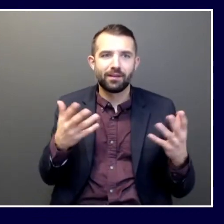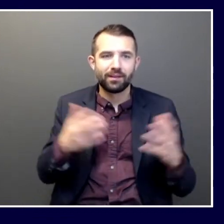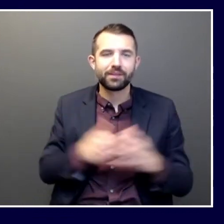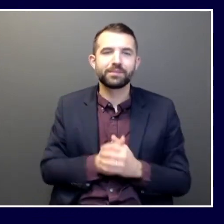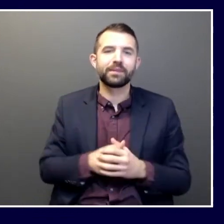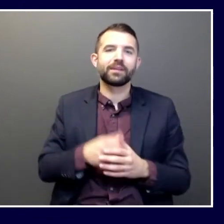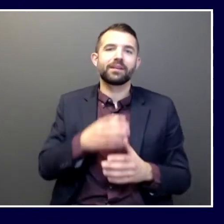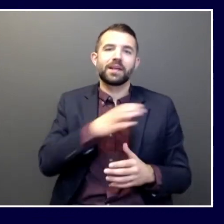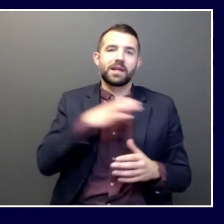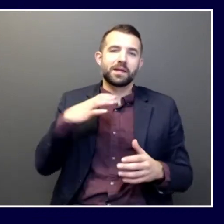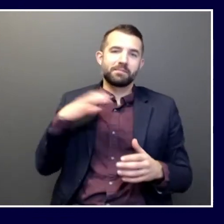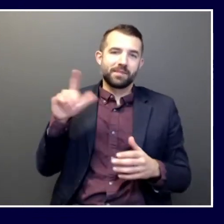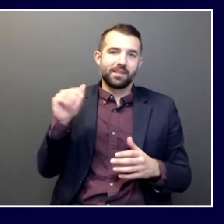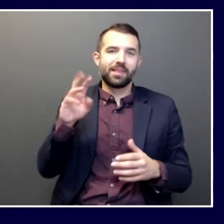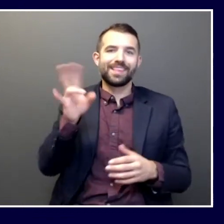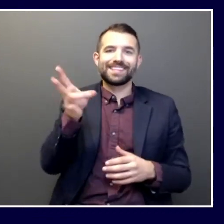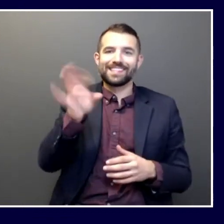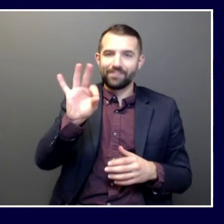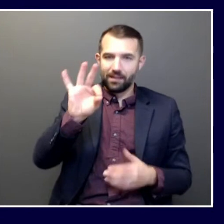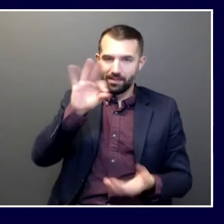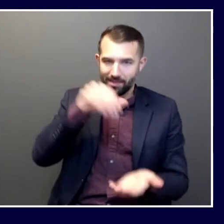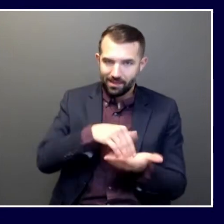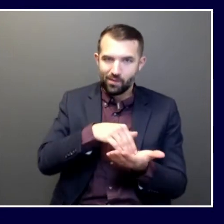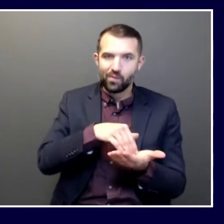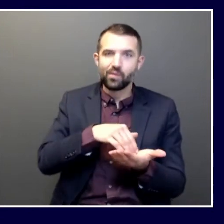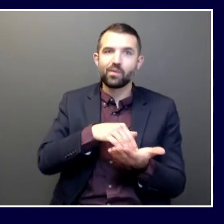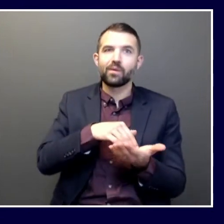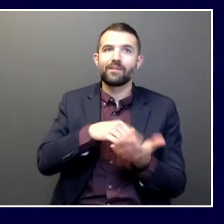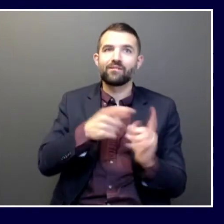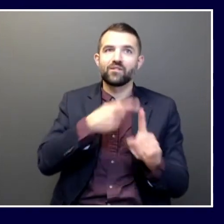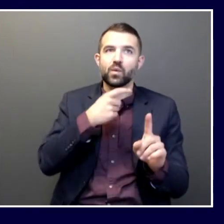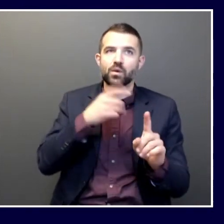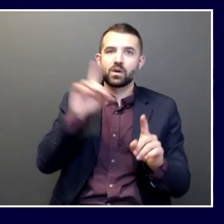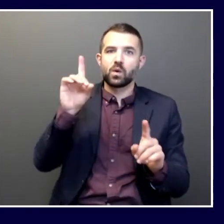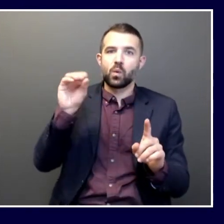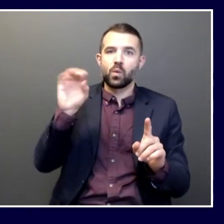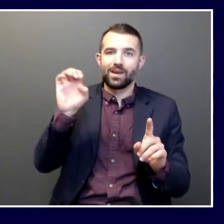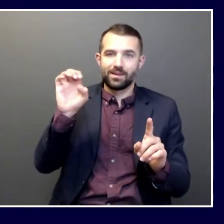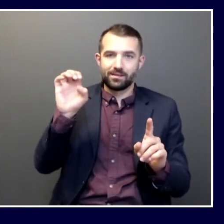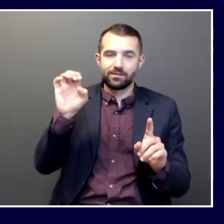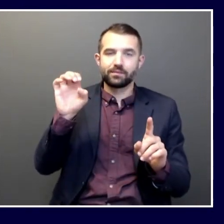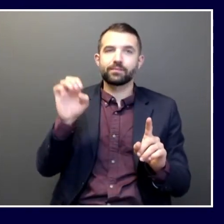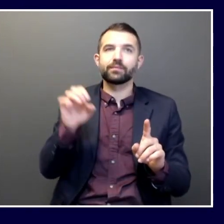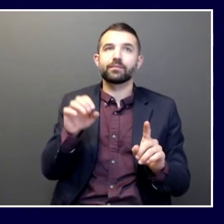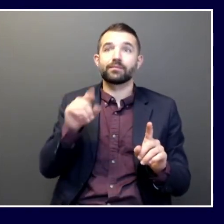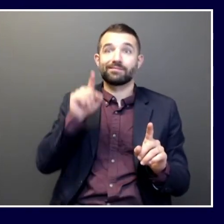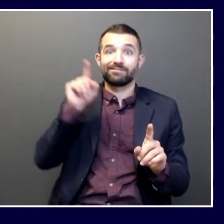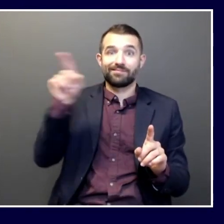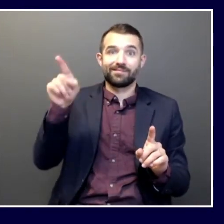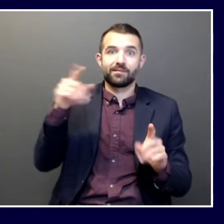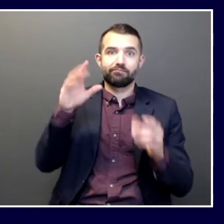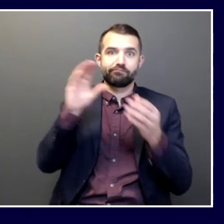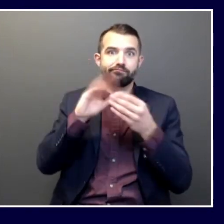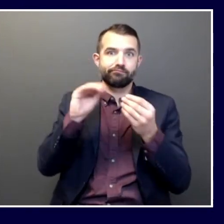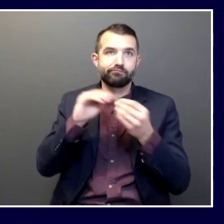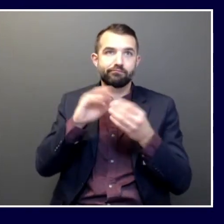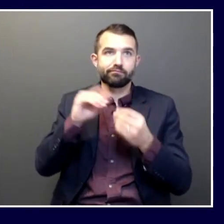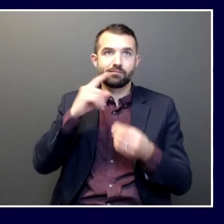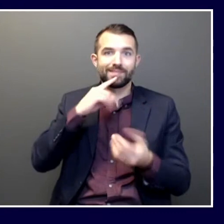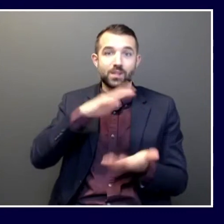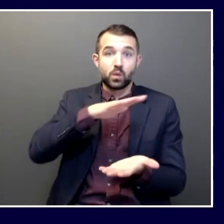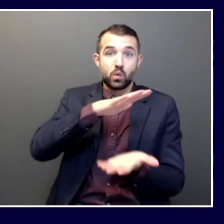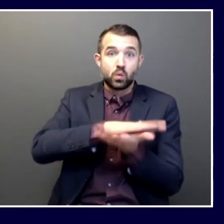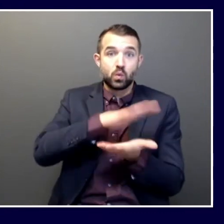the 79,000 from our Department of Education colleagues because we were working at one point on school-based clinics. So that was the number we were working